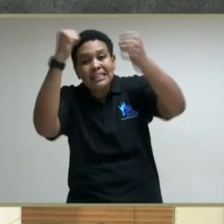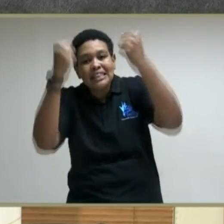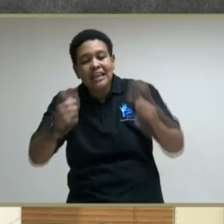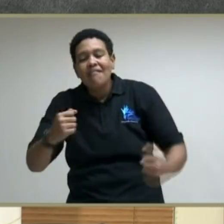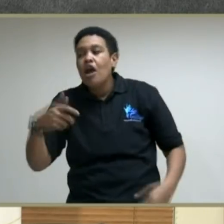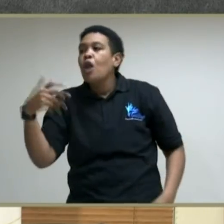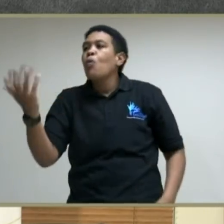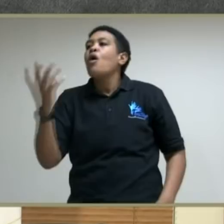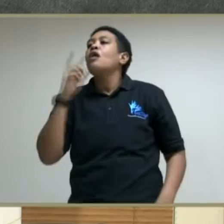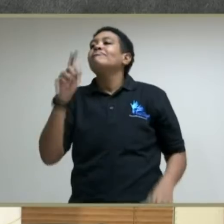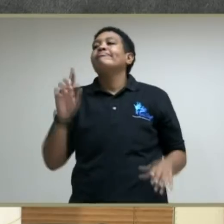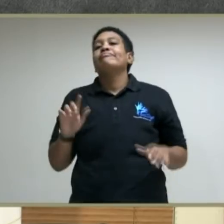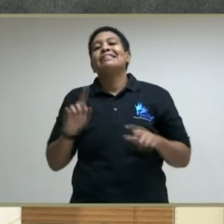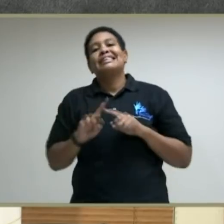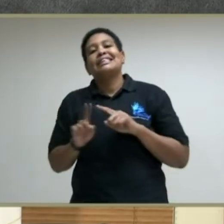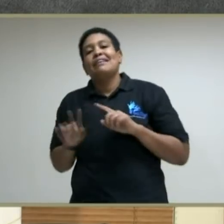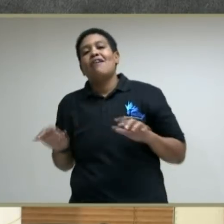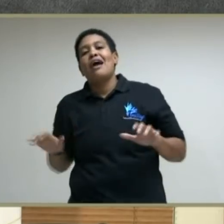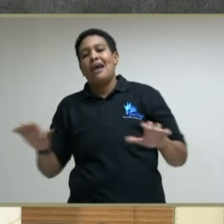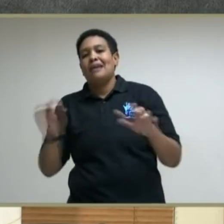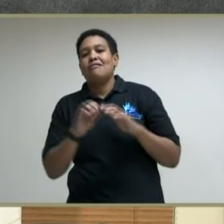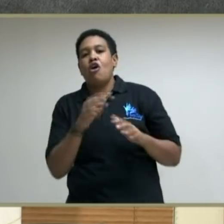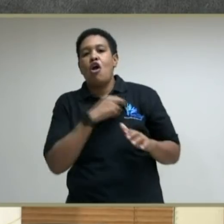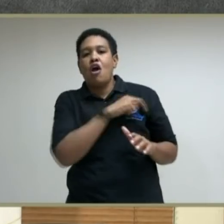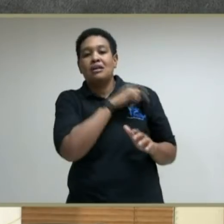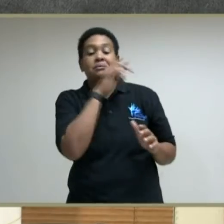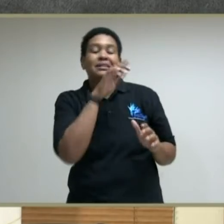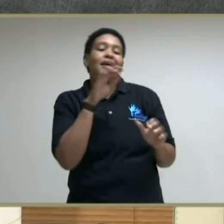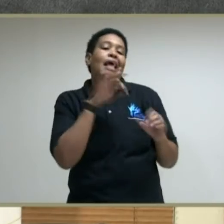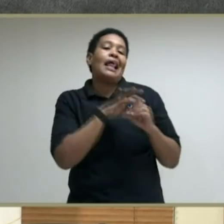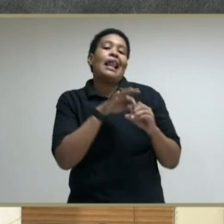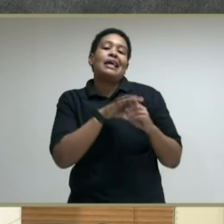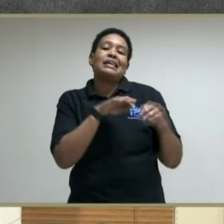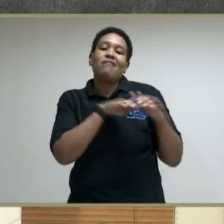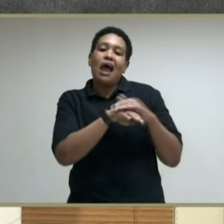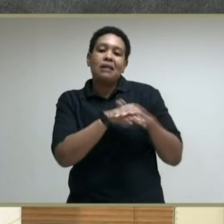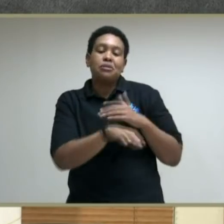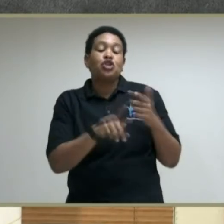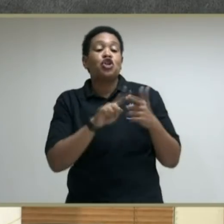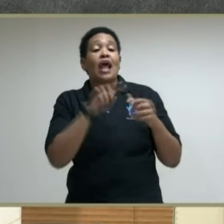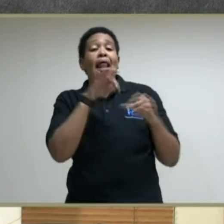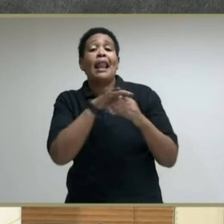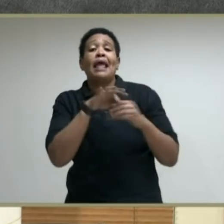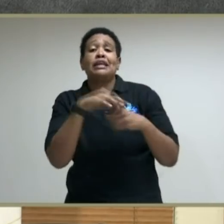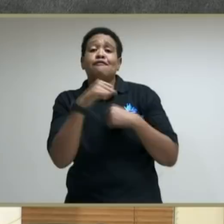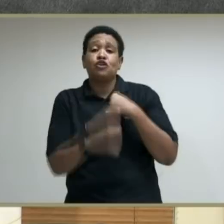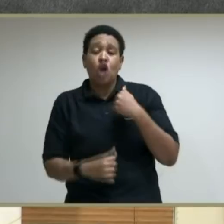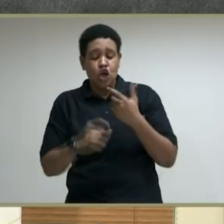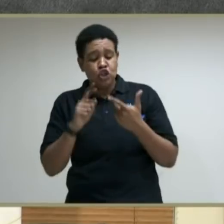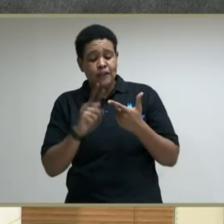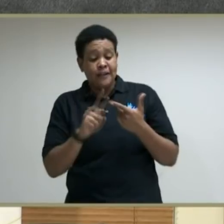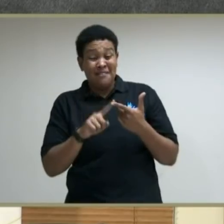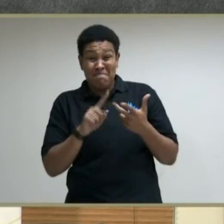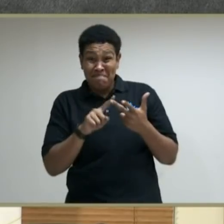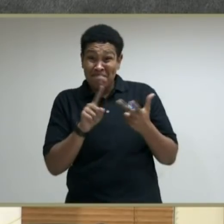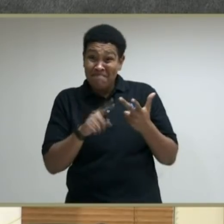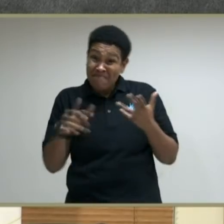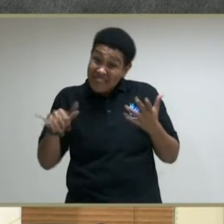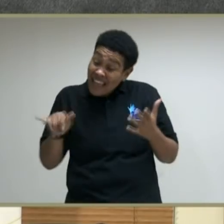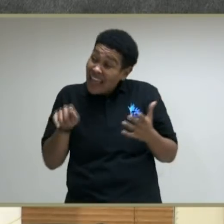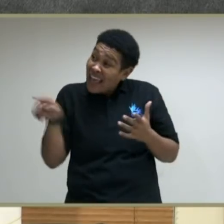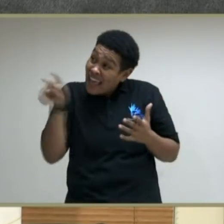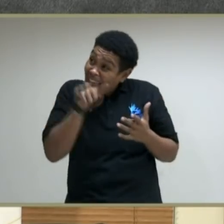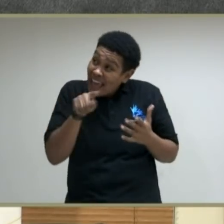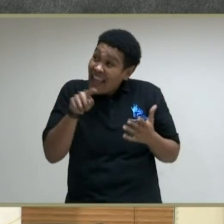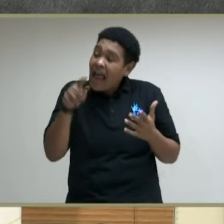the rest of the activities in the hospitals, elective admissions, elective surgeries. Those still have to